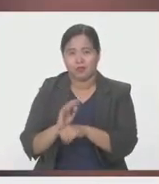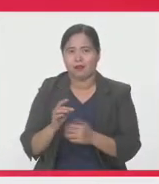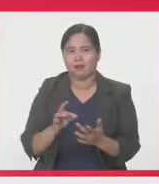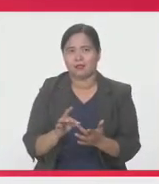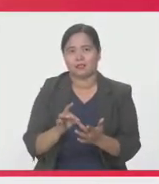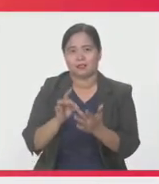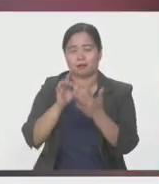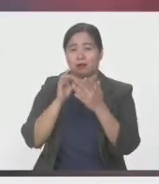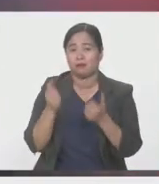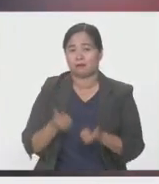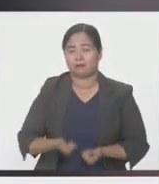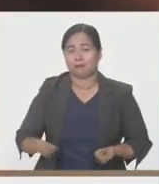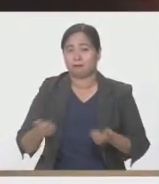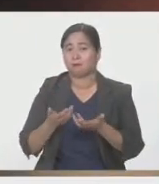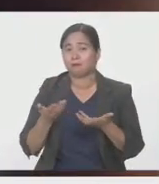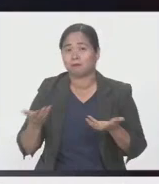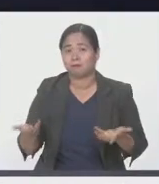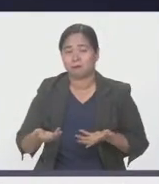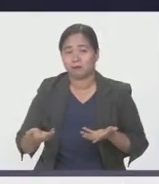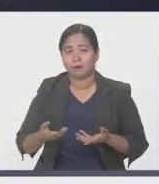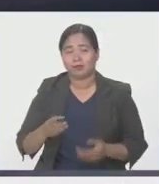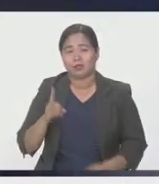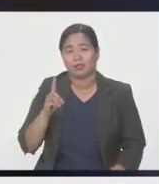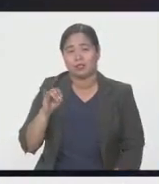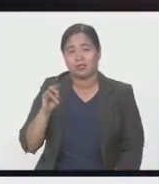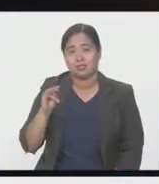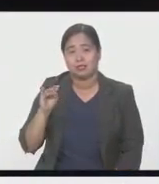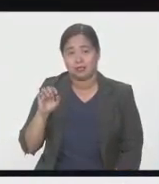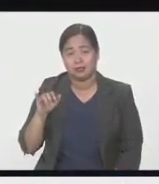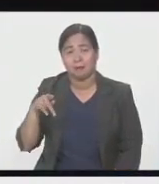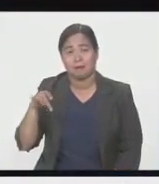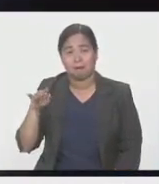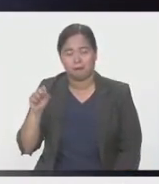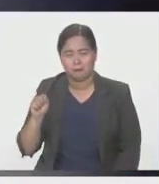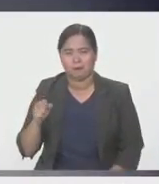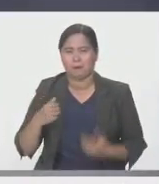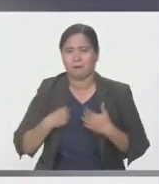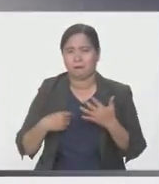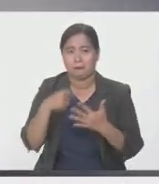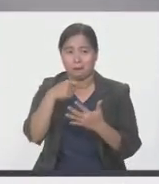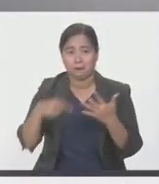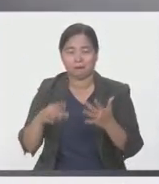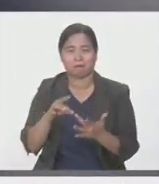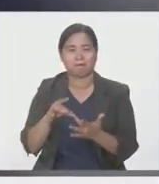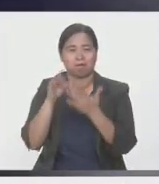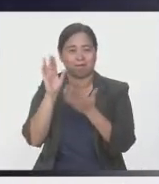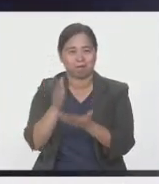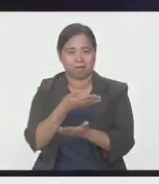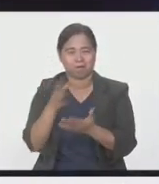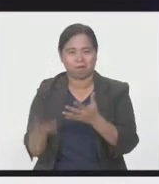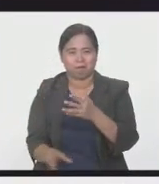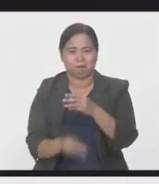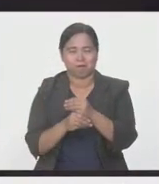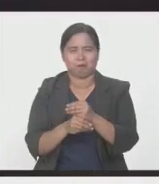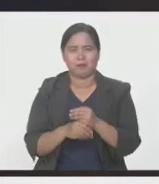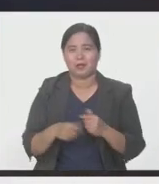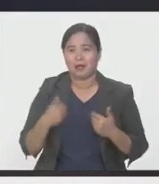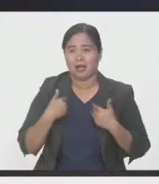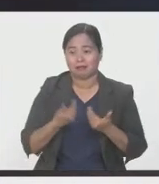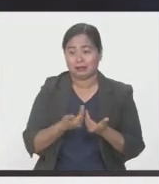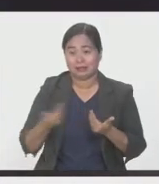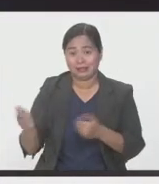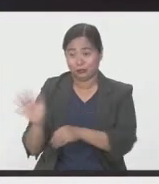exclusively available on the streaming platform Disney Plus, will feature five special songs that were excluded in the